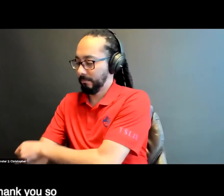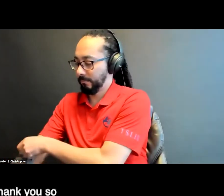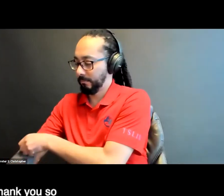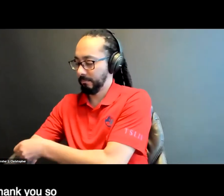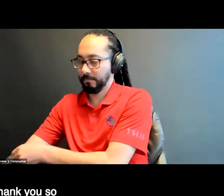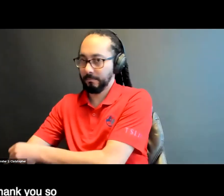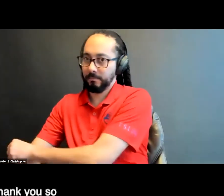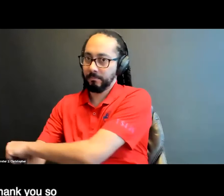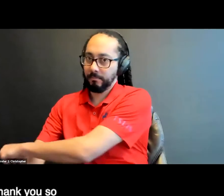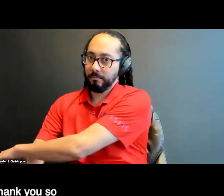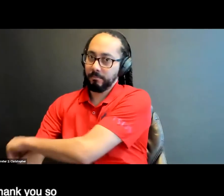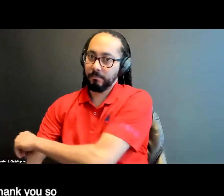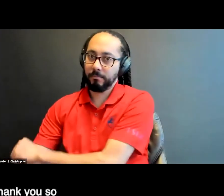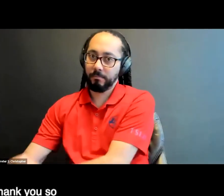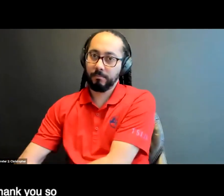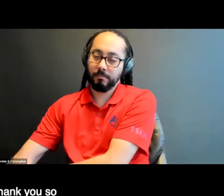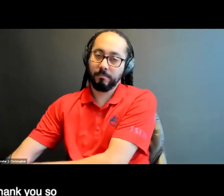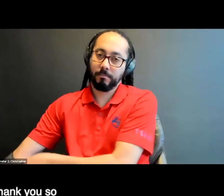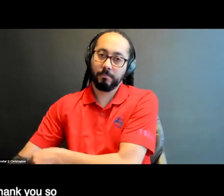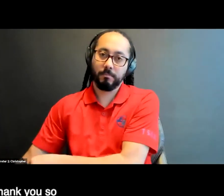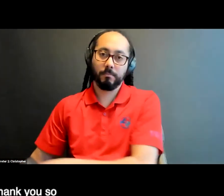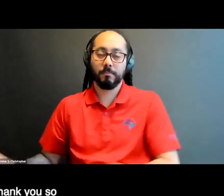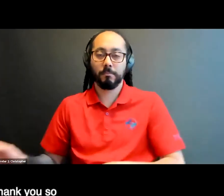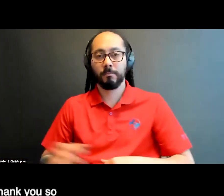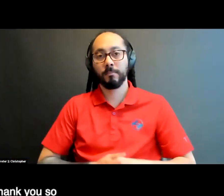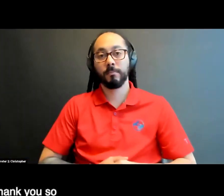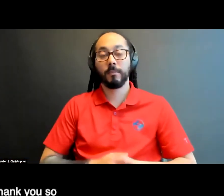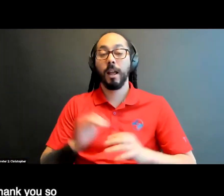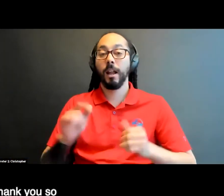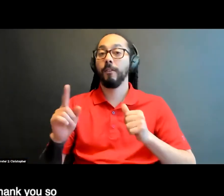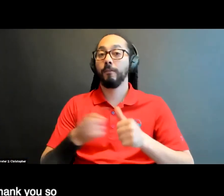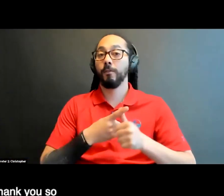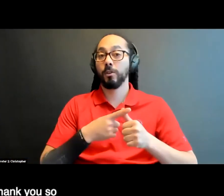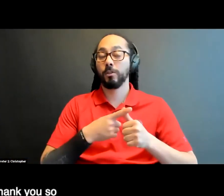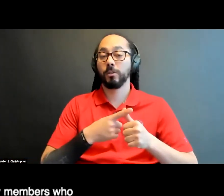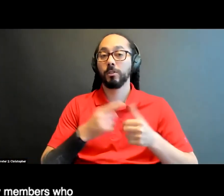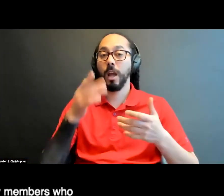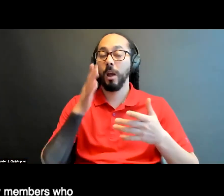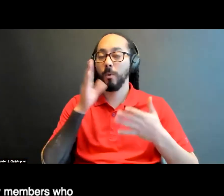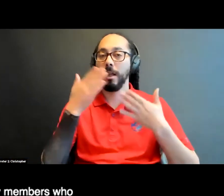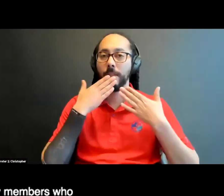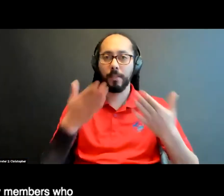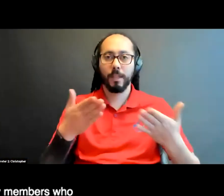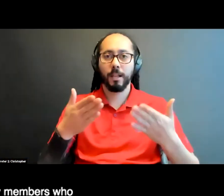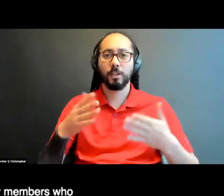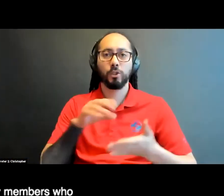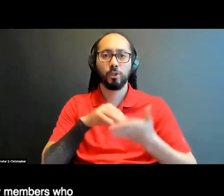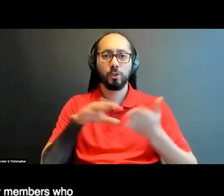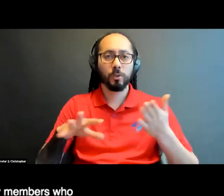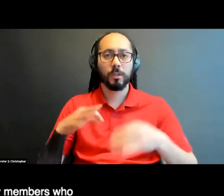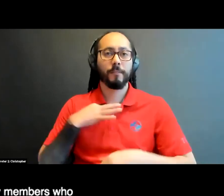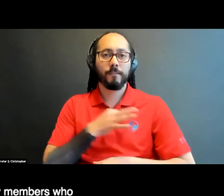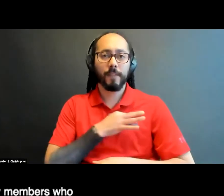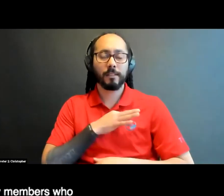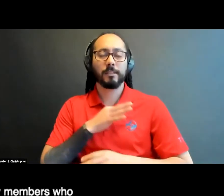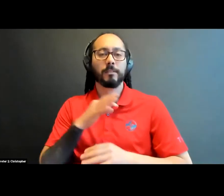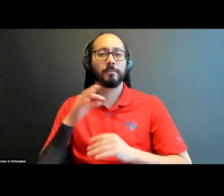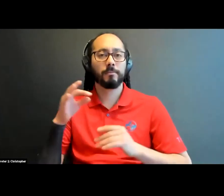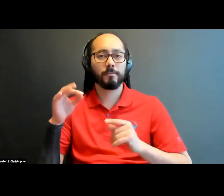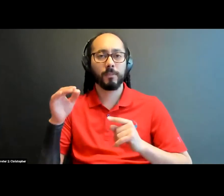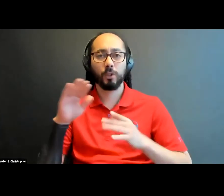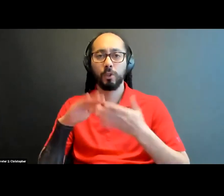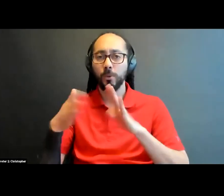And to say first, thank you so much to students, faculty, staff, and community members who have joined